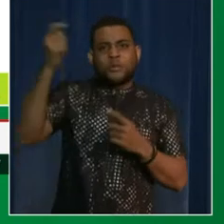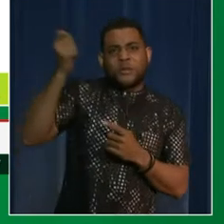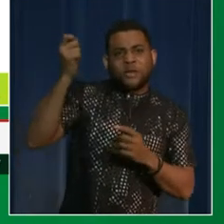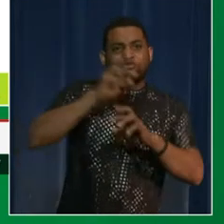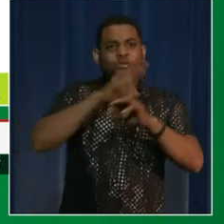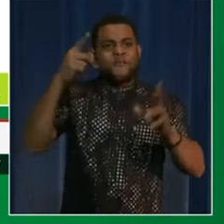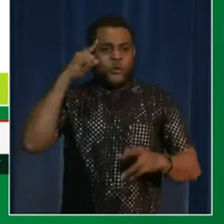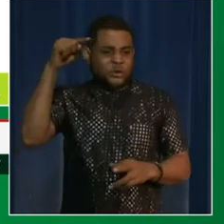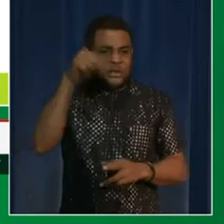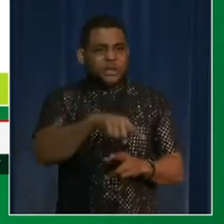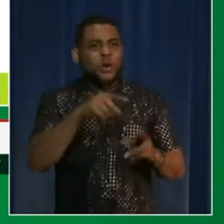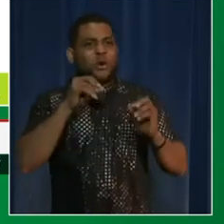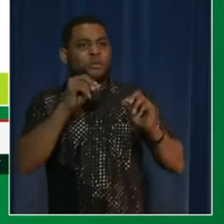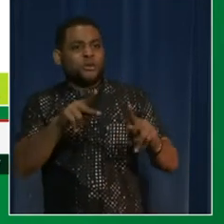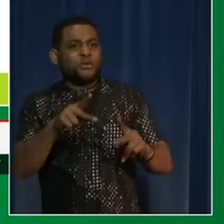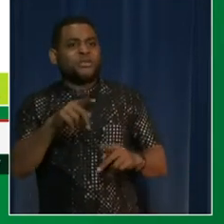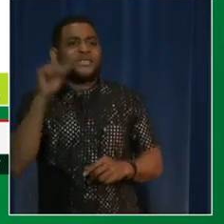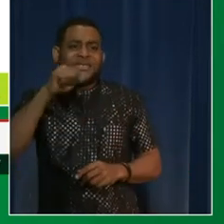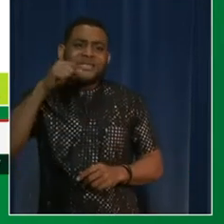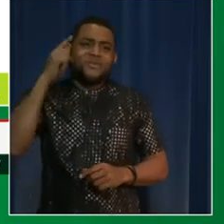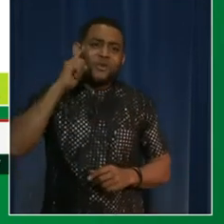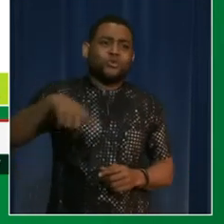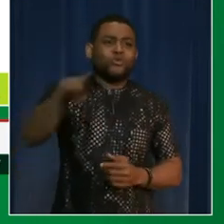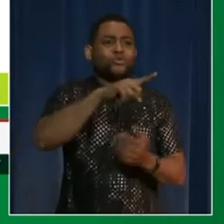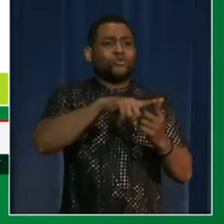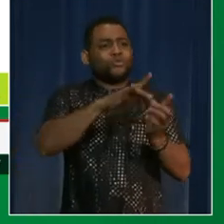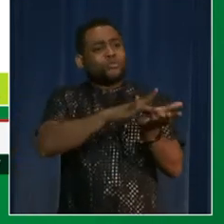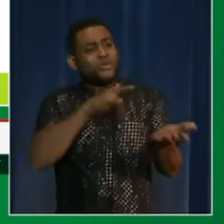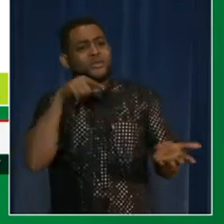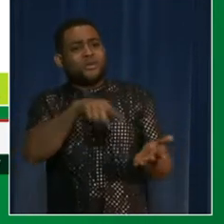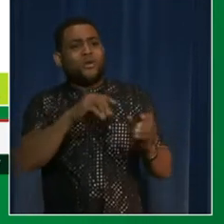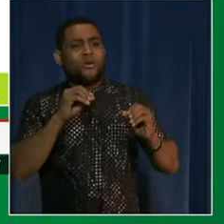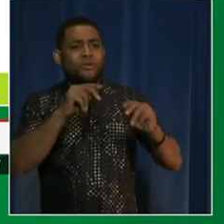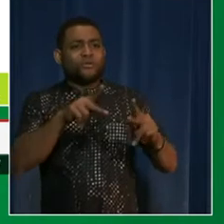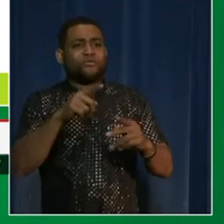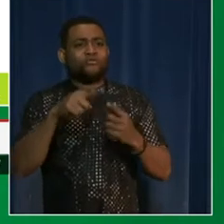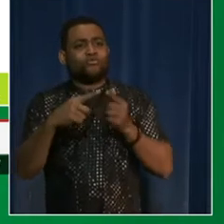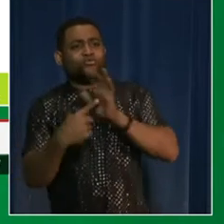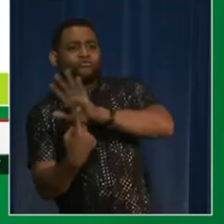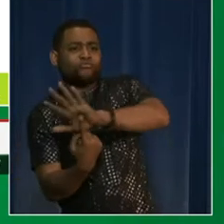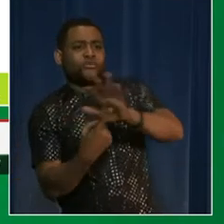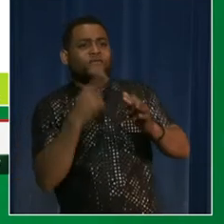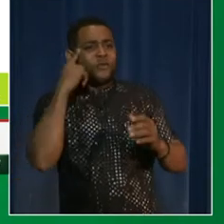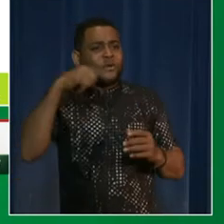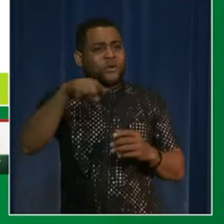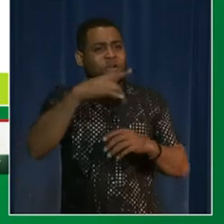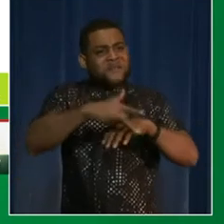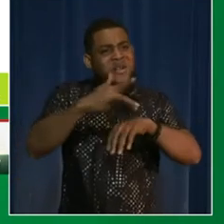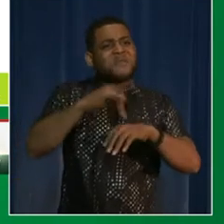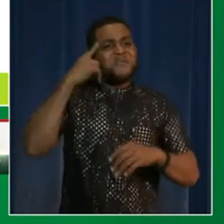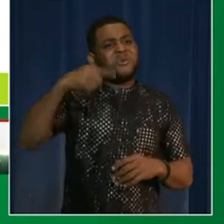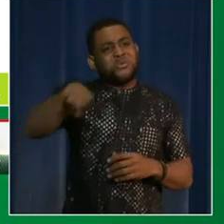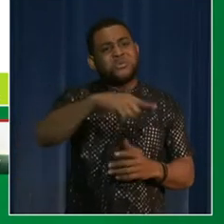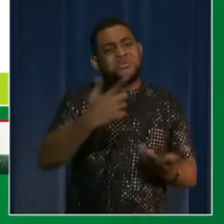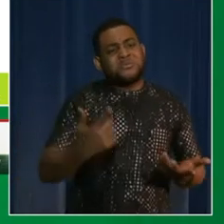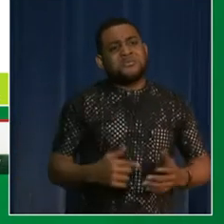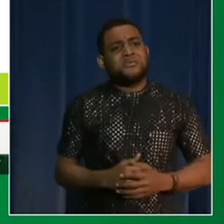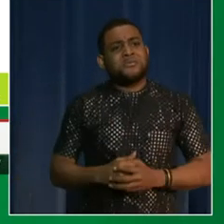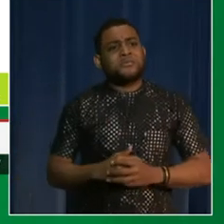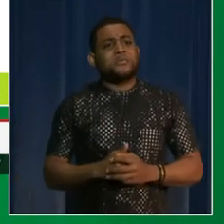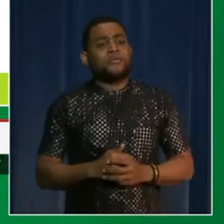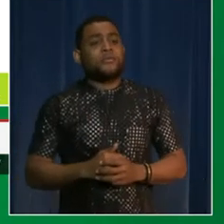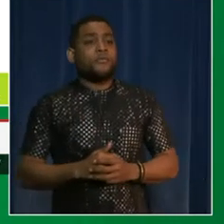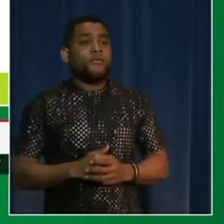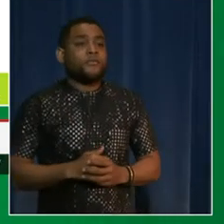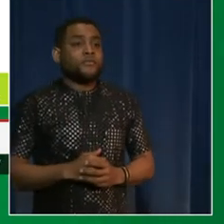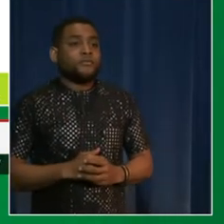need for you to be ready for this and take advantage of these opportunities that are available. Also, this is for